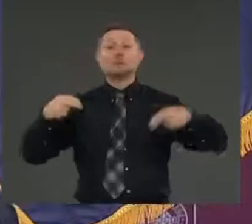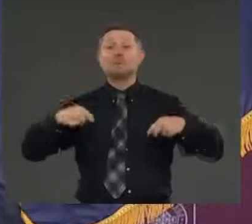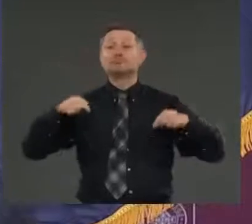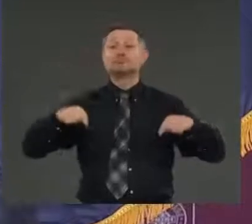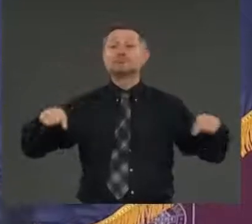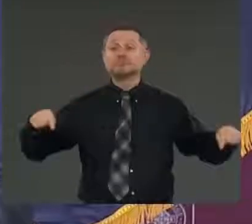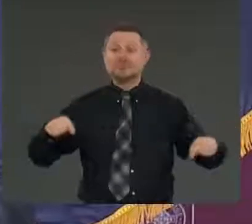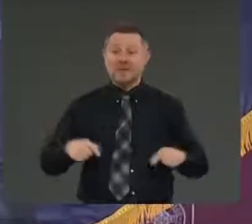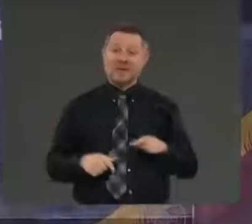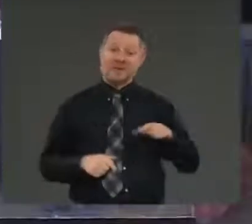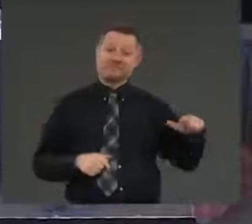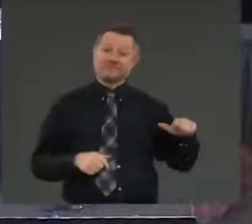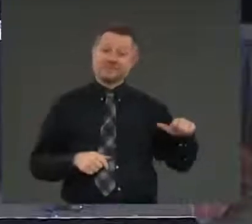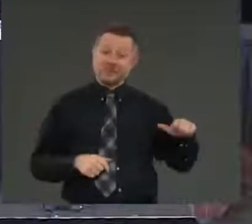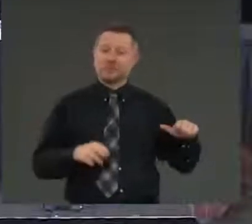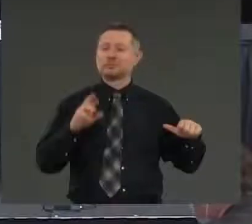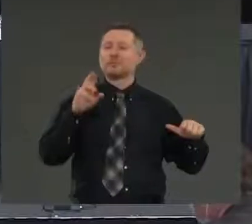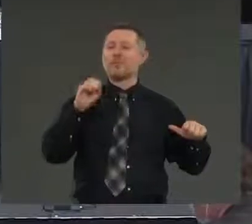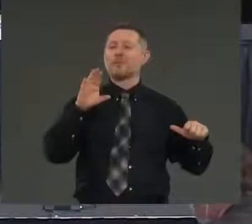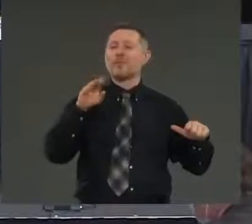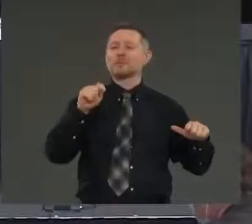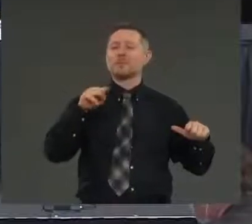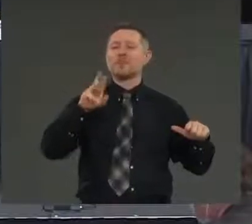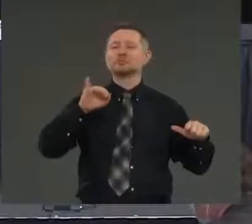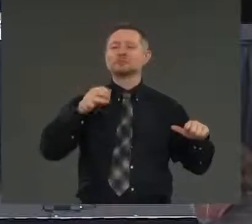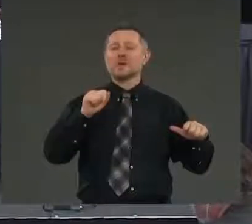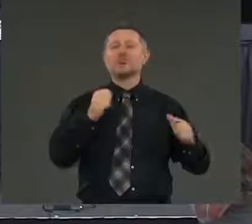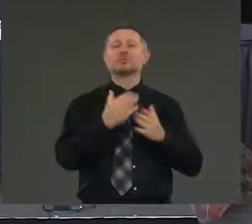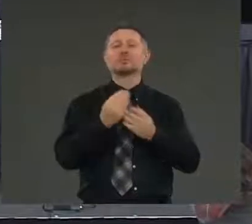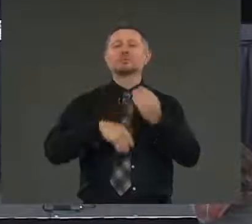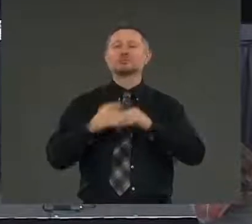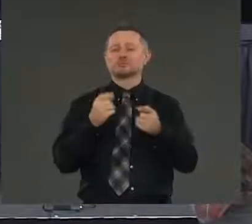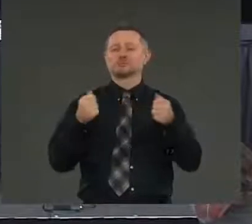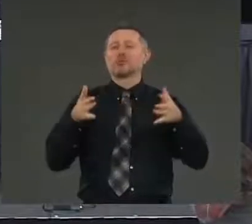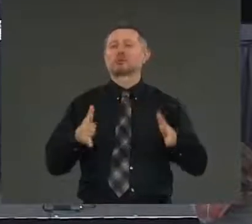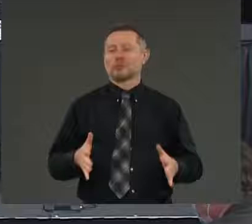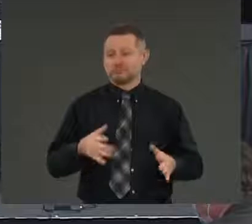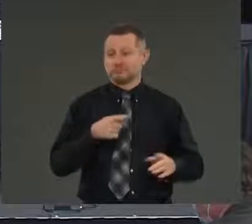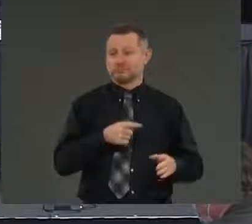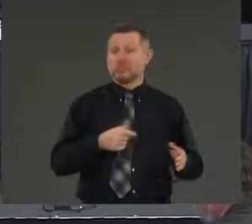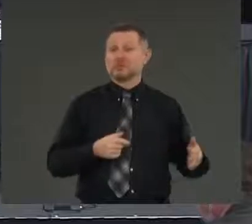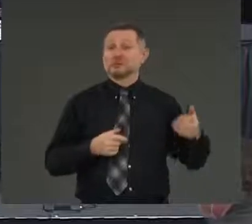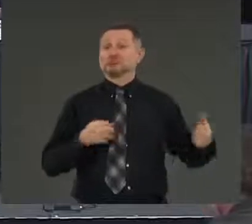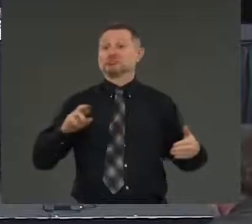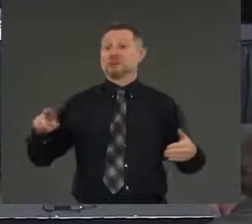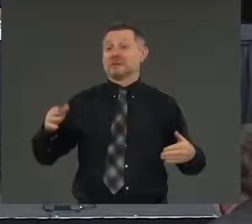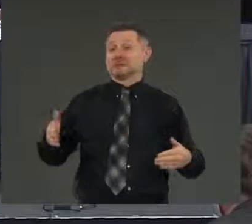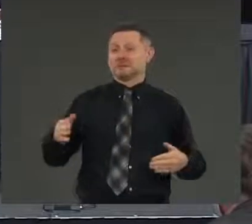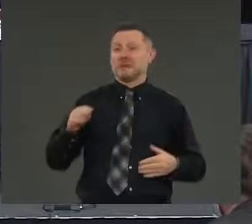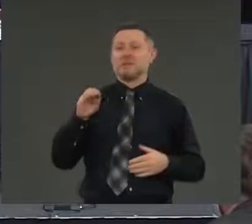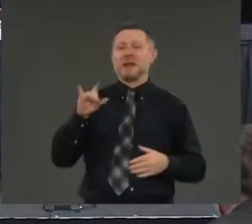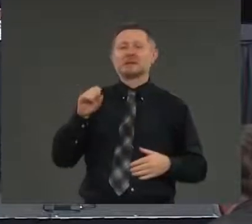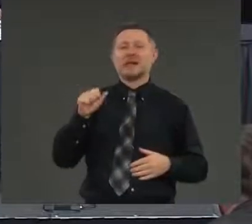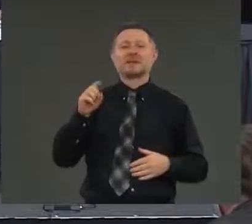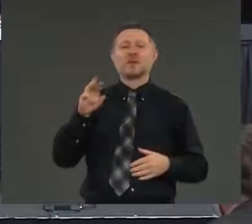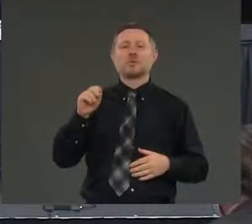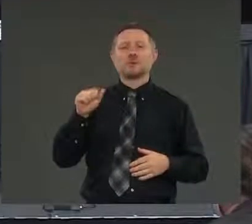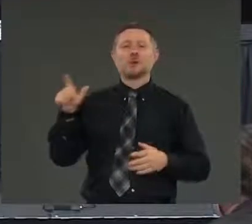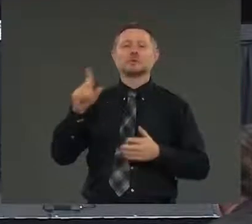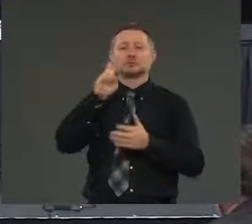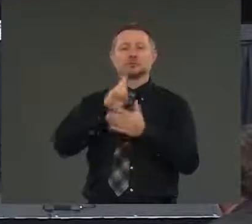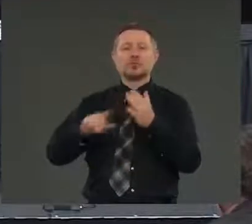Left is Robert Mujica, Budget Director of the State of New York. To my immediate right, Melissa DeRosa, Secretary to the Governor. To her